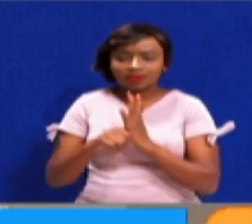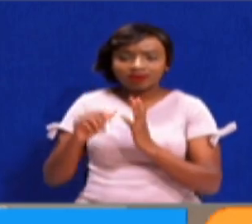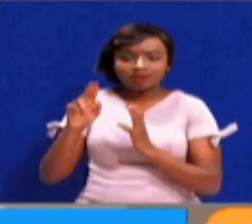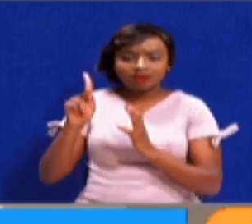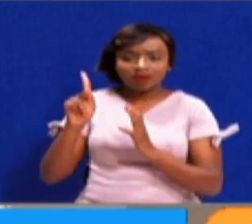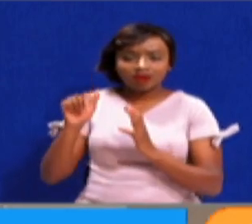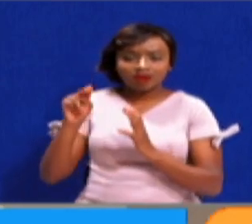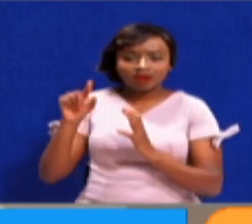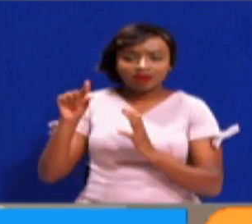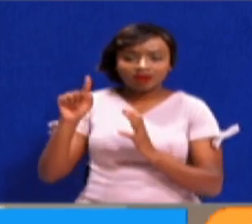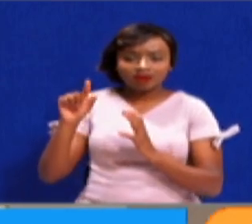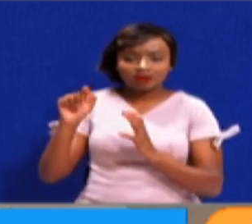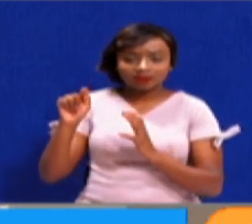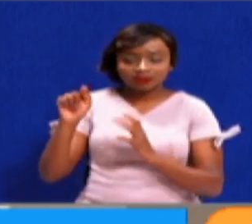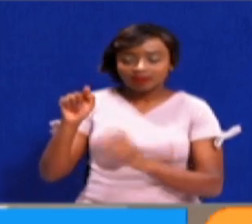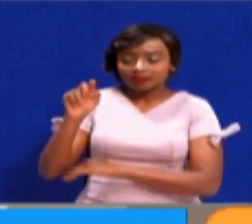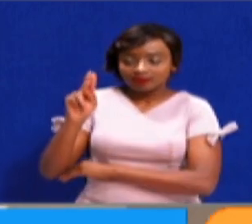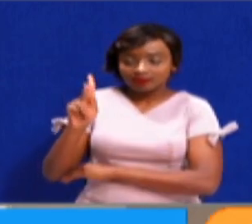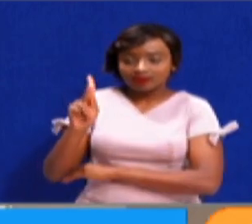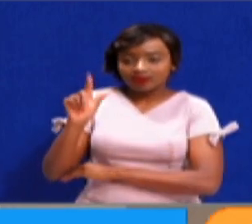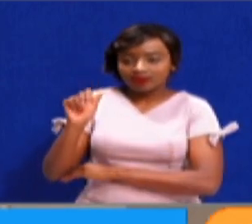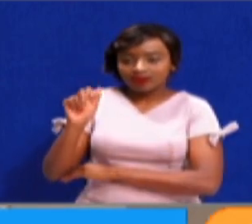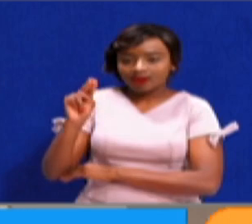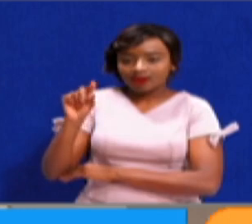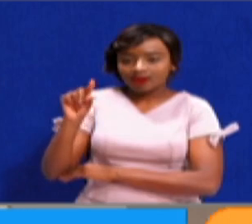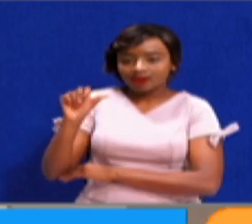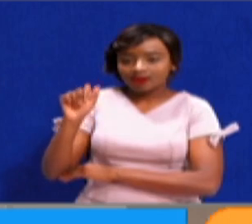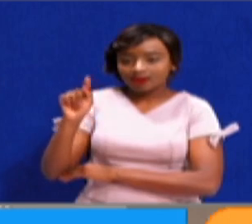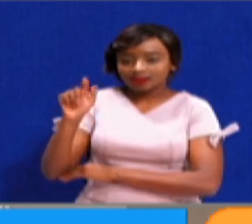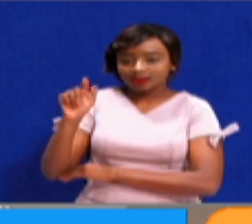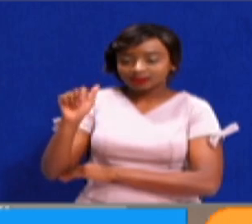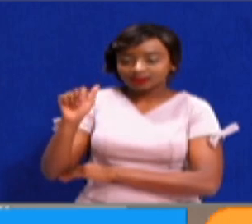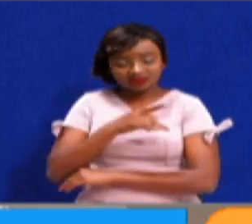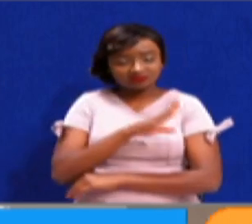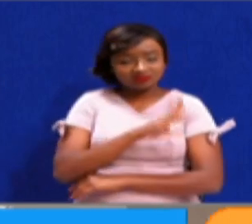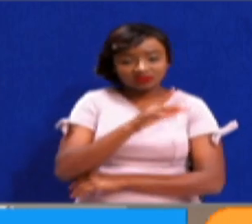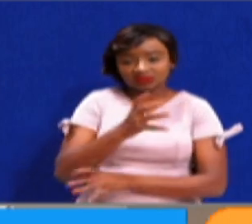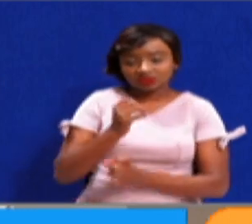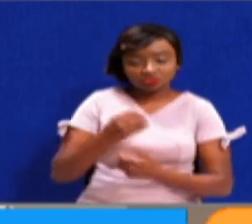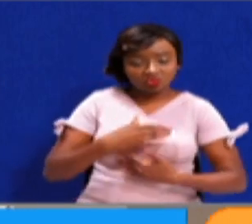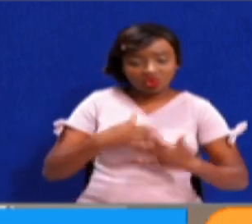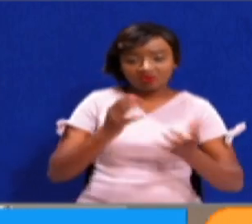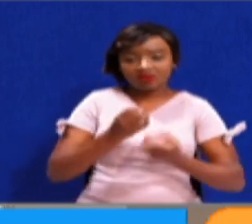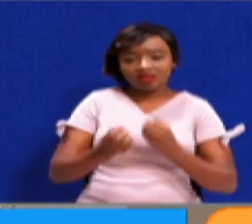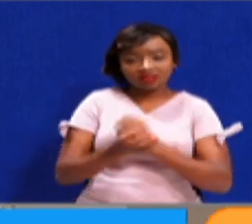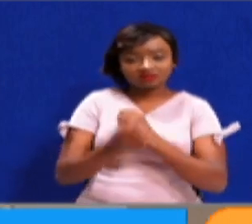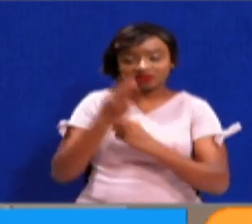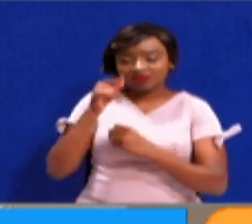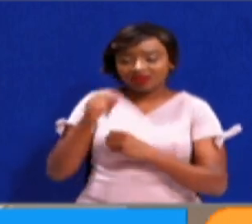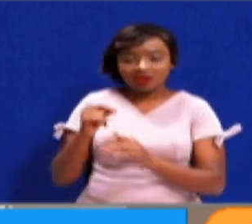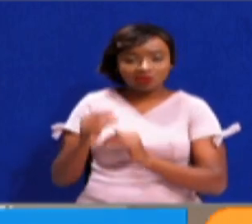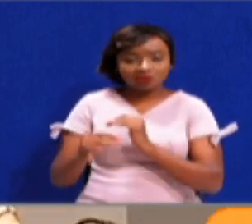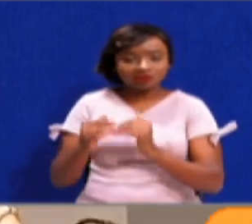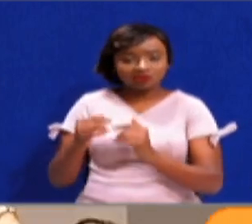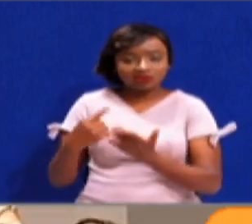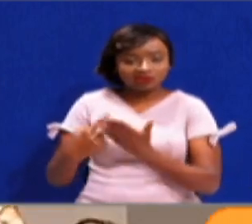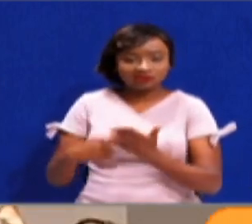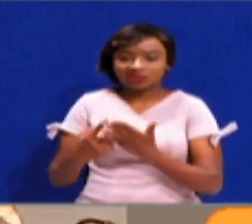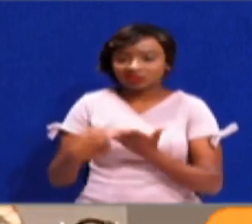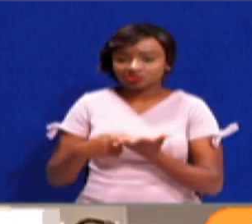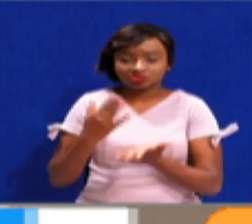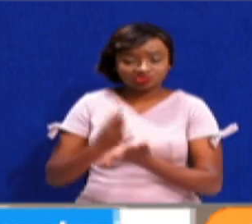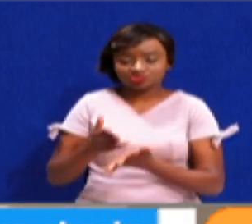Kang'ata, about the president on this matter, I think he needs to come out clear on this particular issue, because the way the conversation is going, it seems